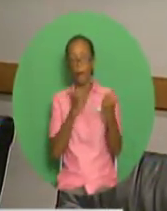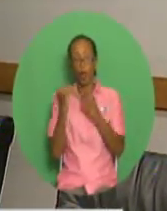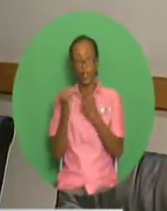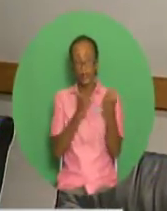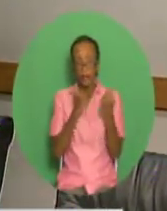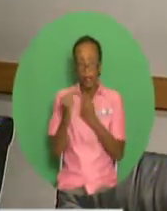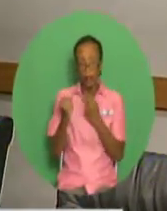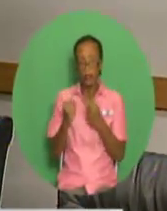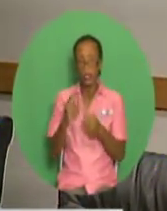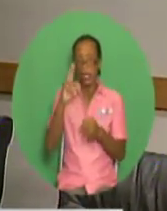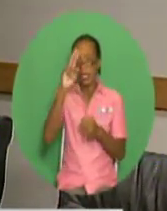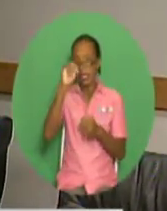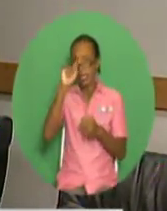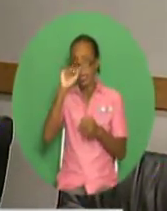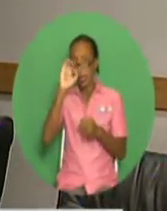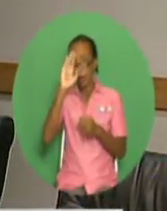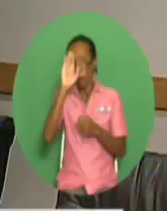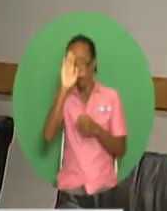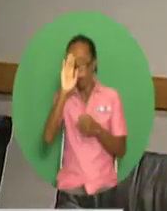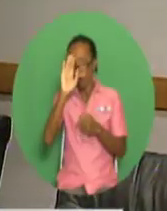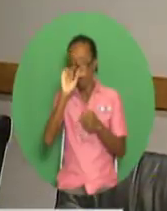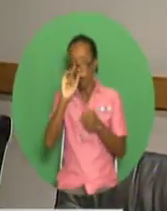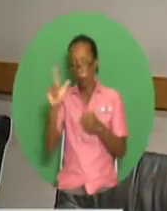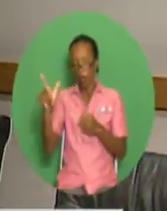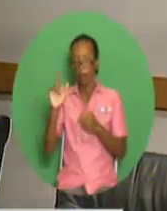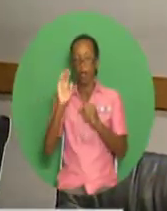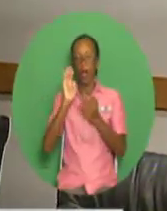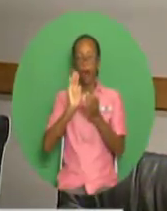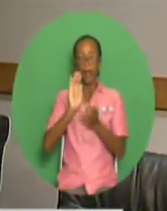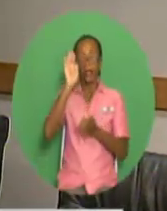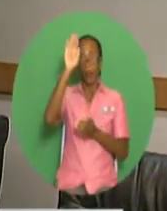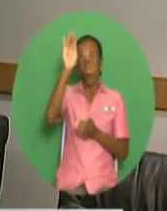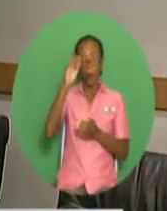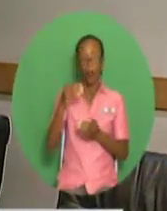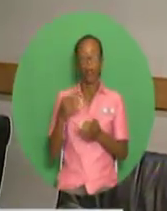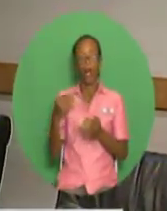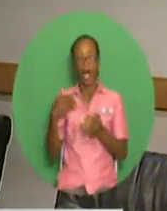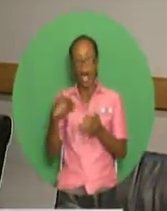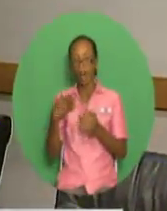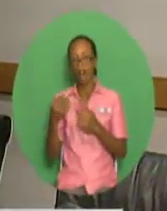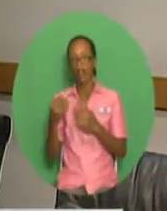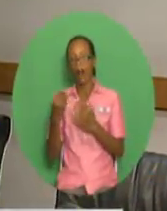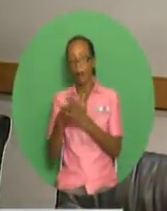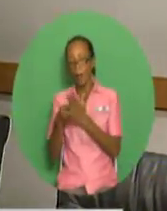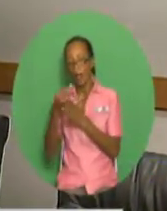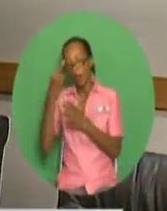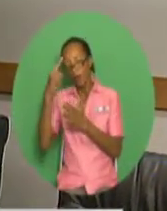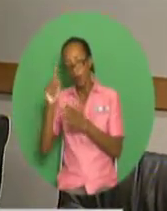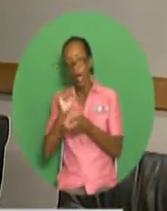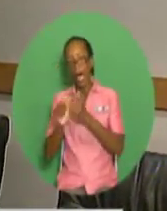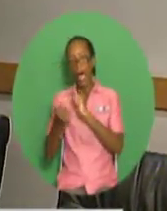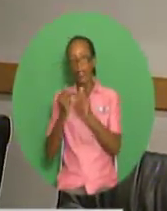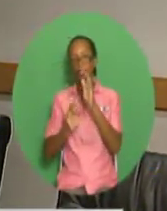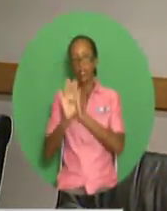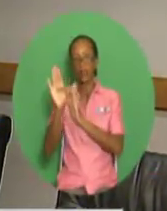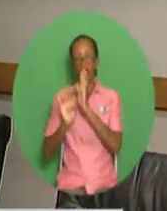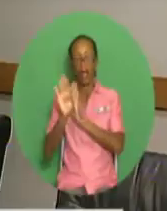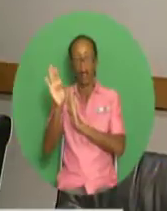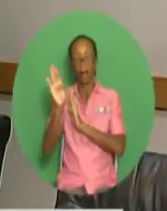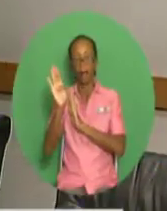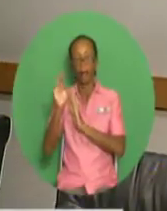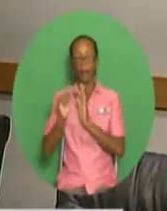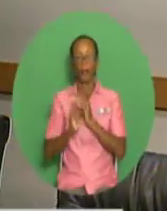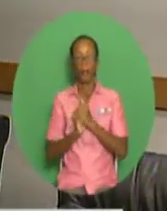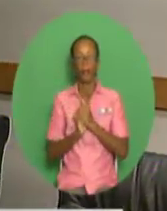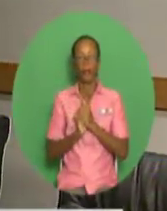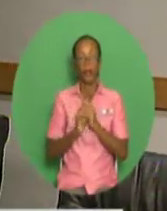is netball and basketball. We have found homes for where that money now could go towards the athletes' development. One of the things that we did